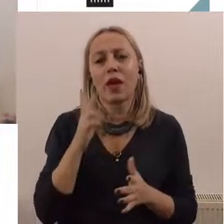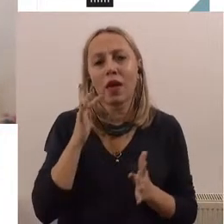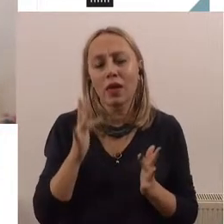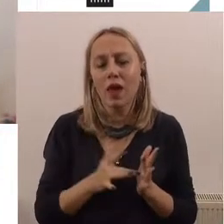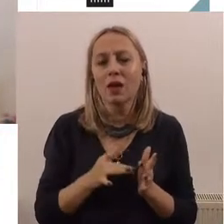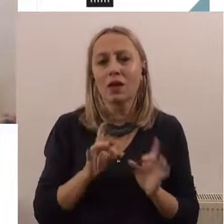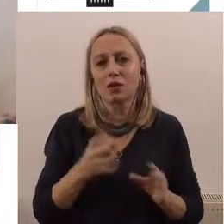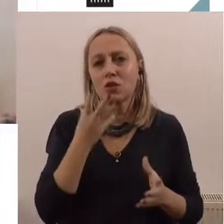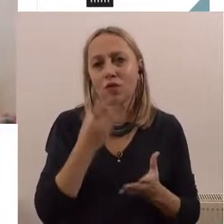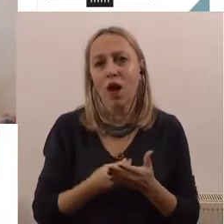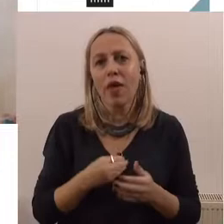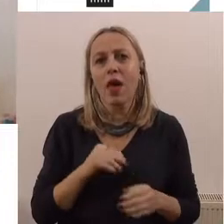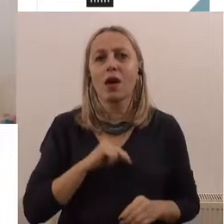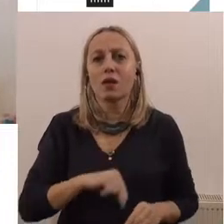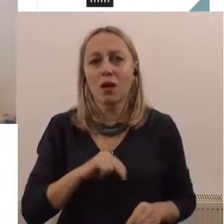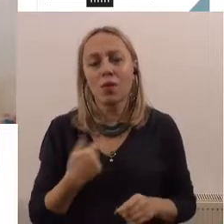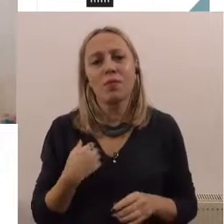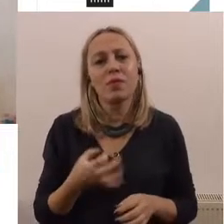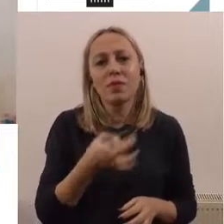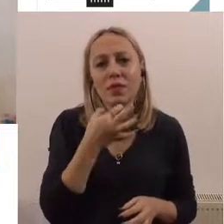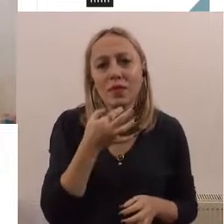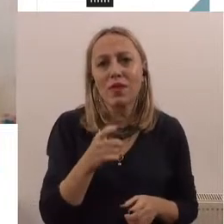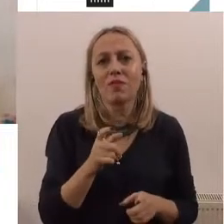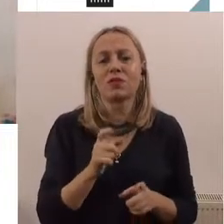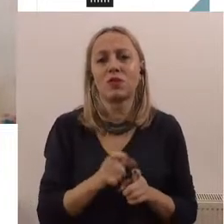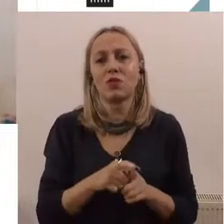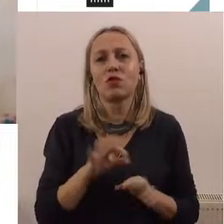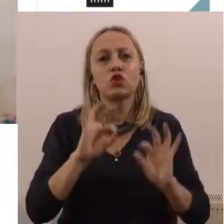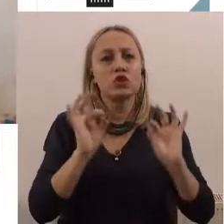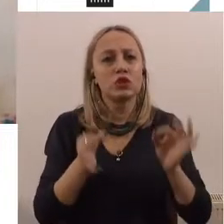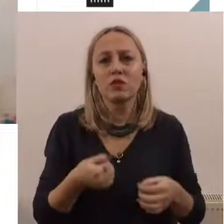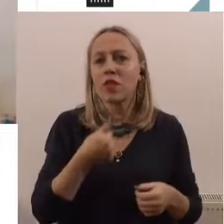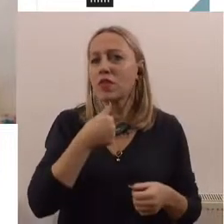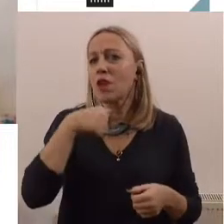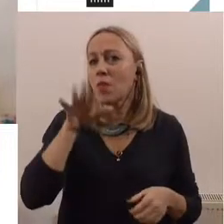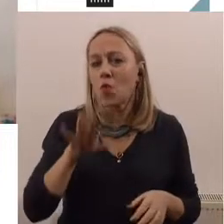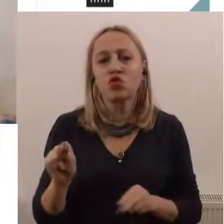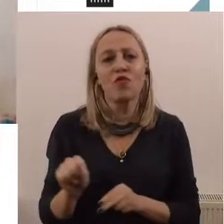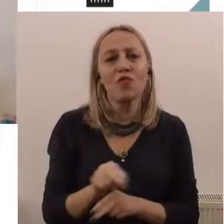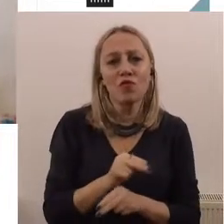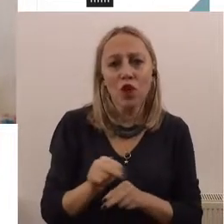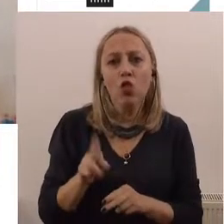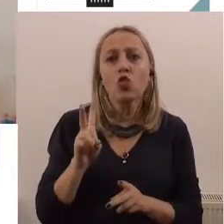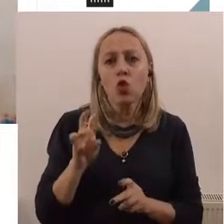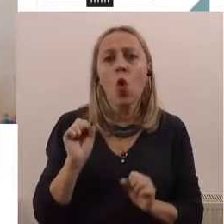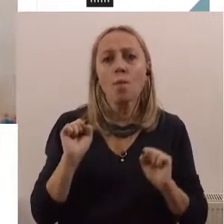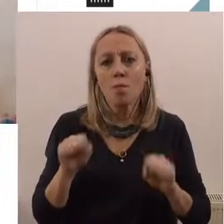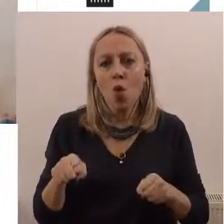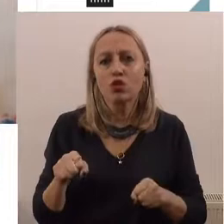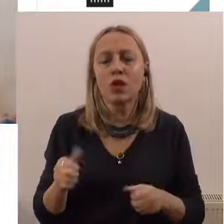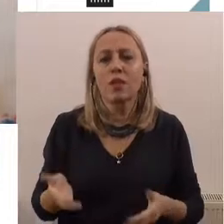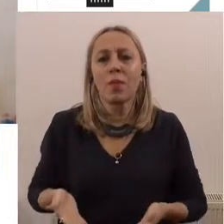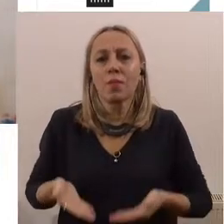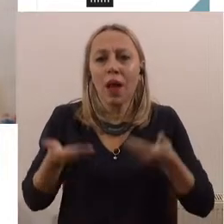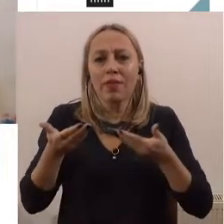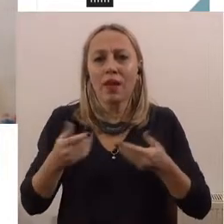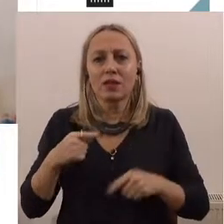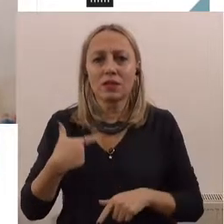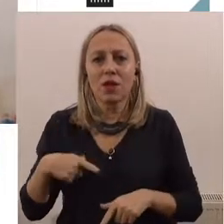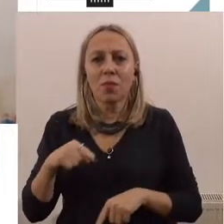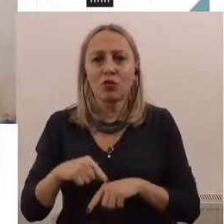like your motto about art not making people better, but making them feeling better. I